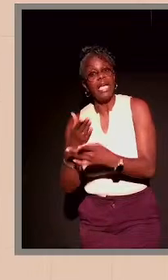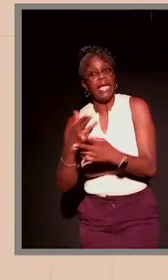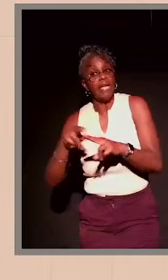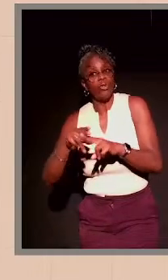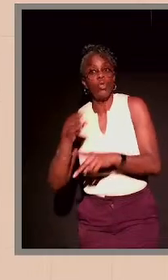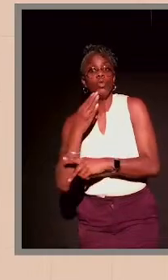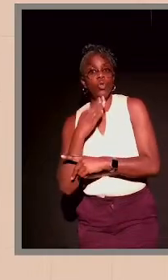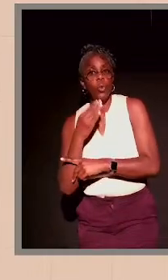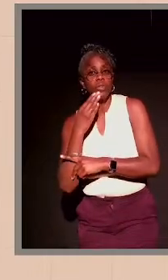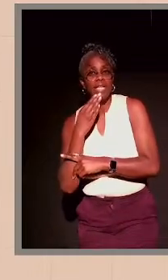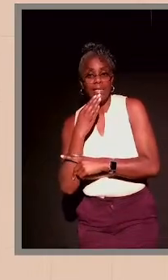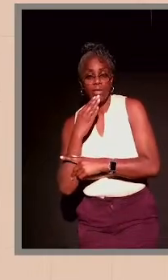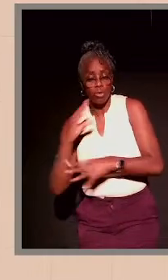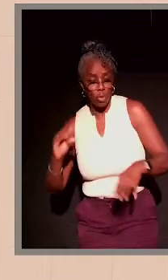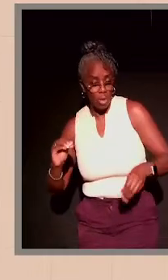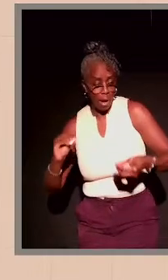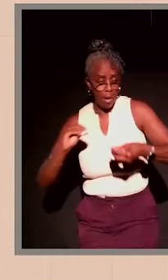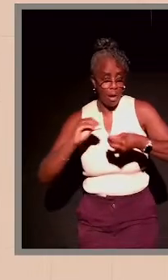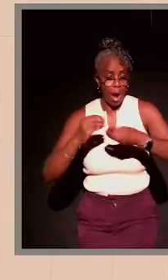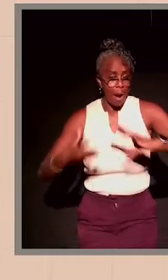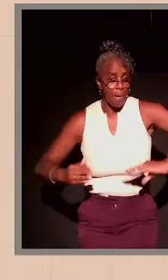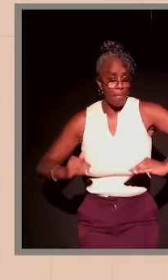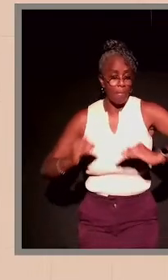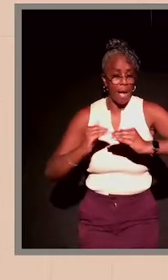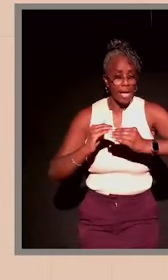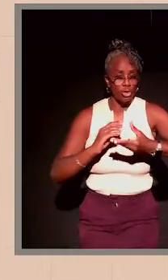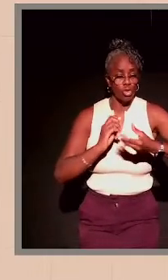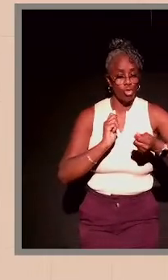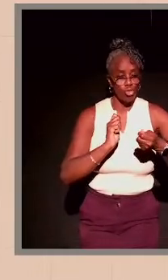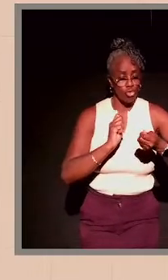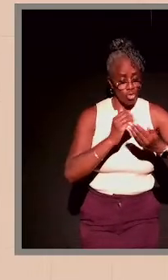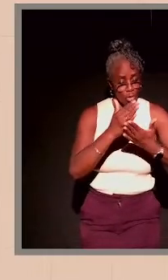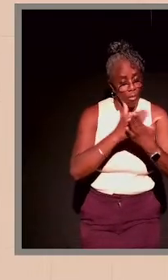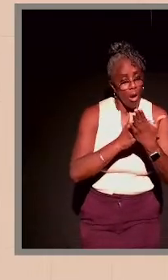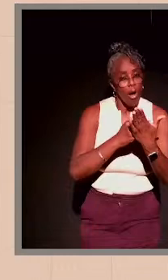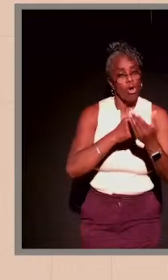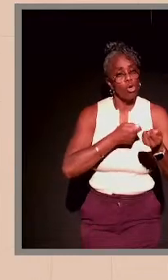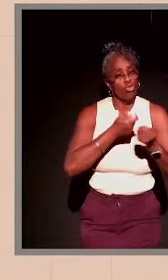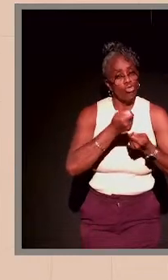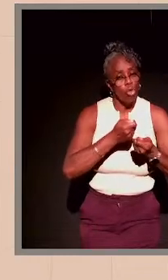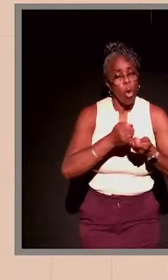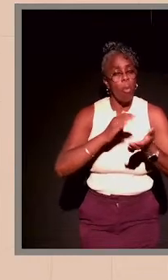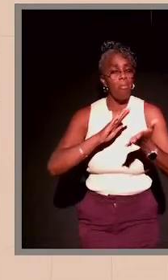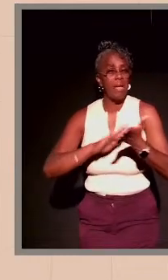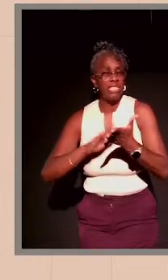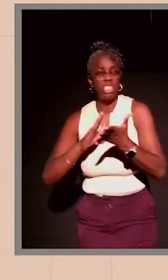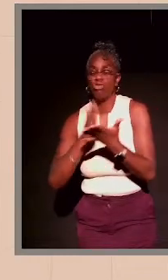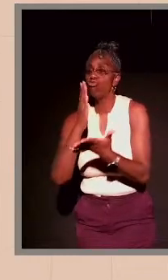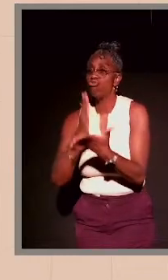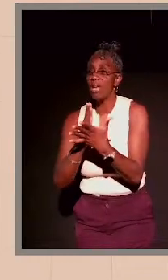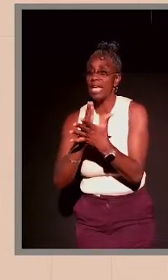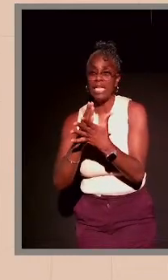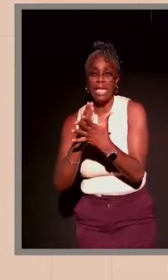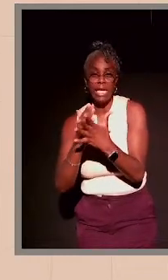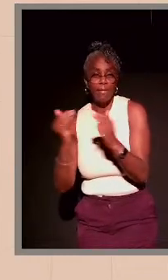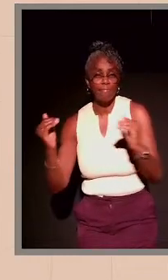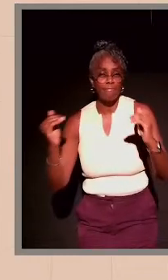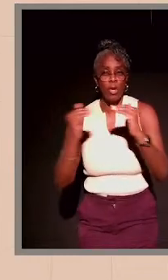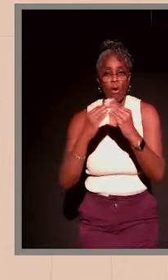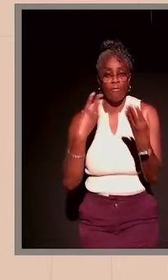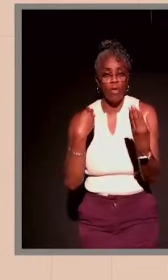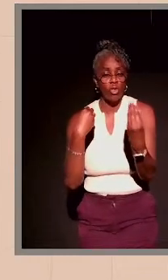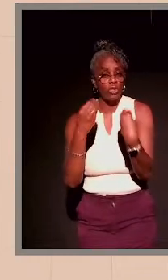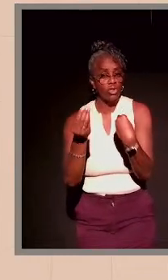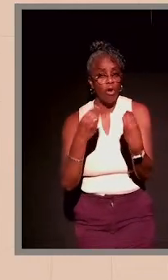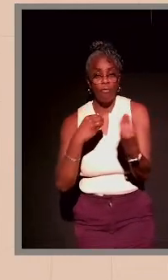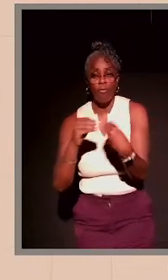to controller change messages that are best suited for the software and